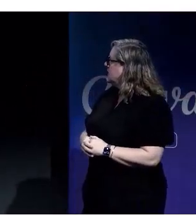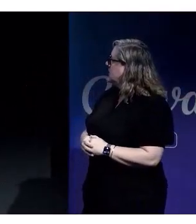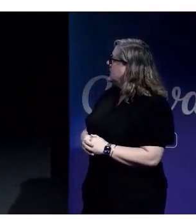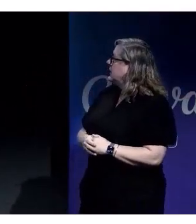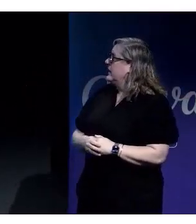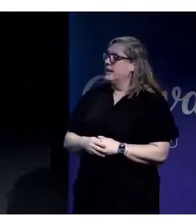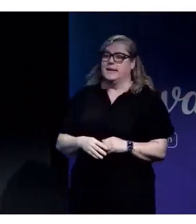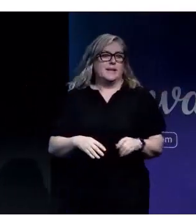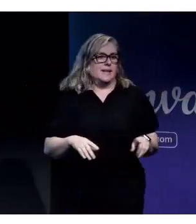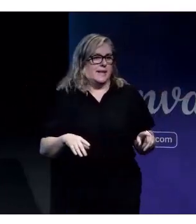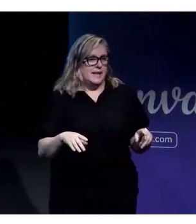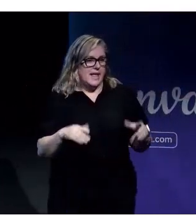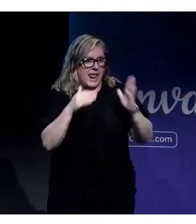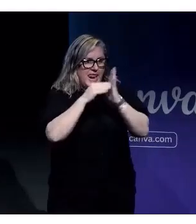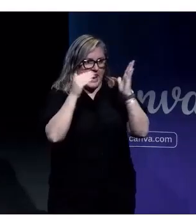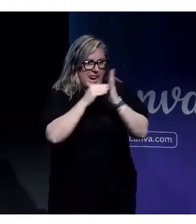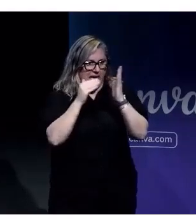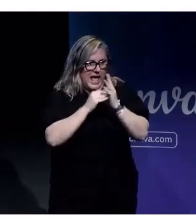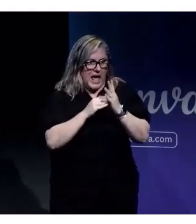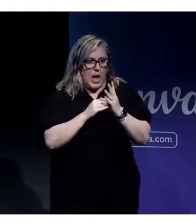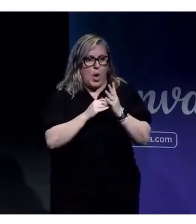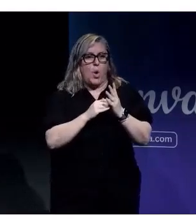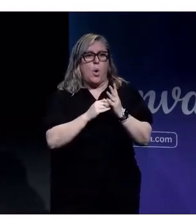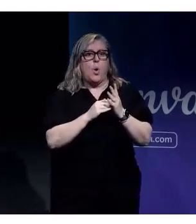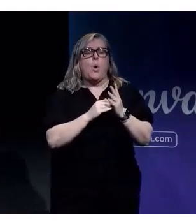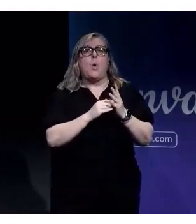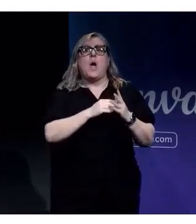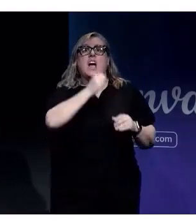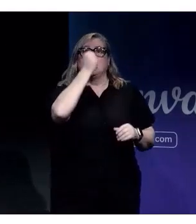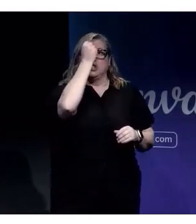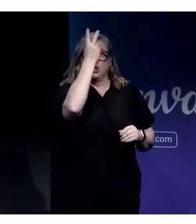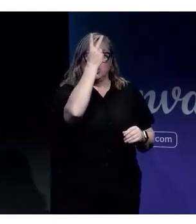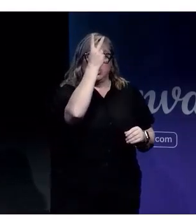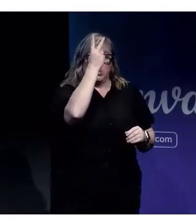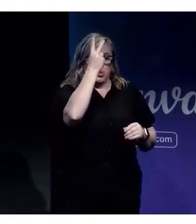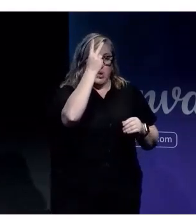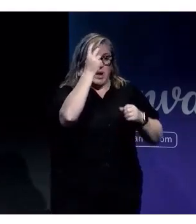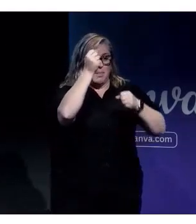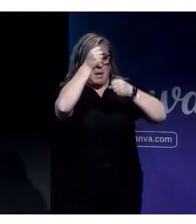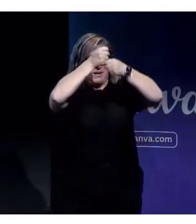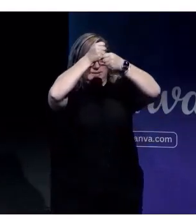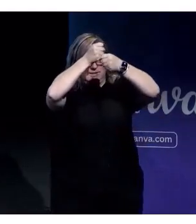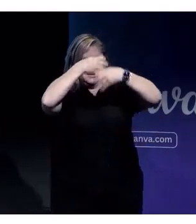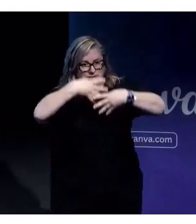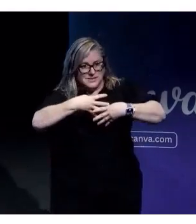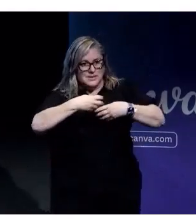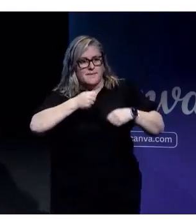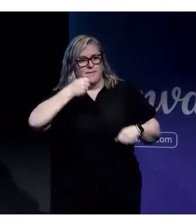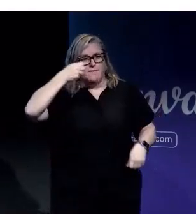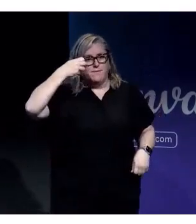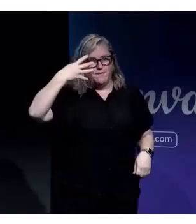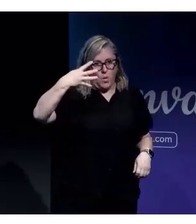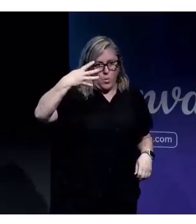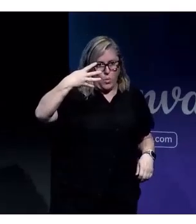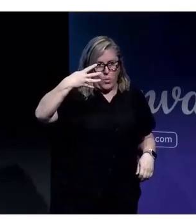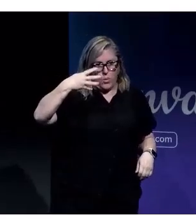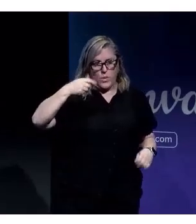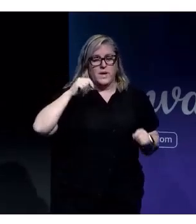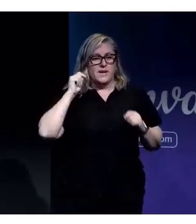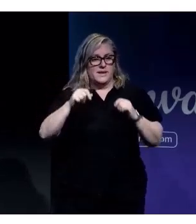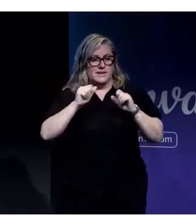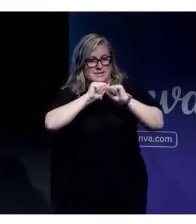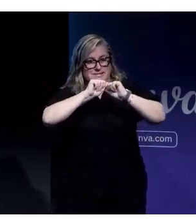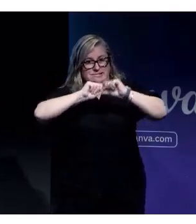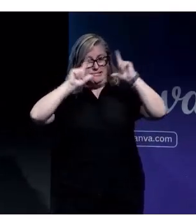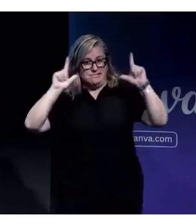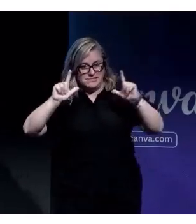columns wide and 4 rows deep. So we've basically flipped the original layout. The text size is continuing to